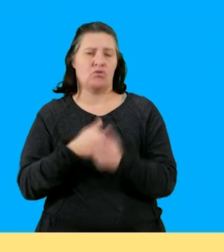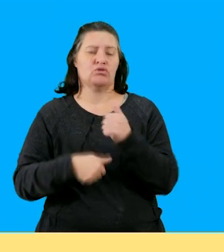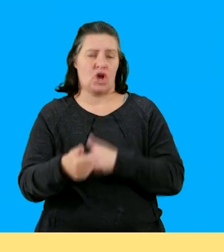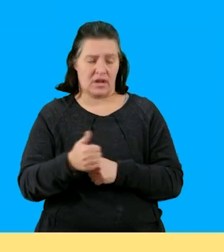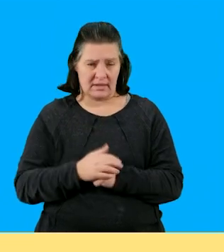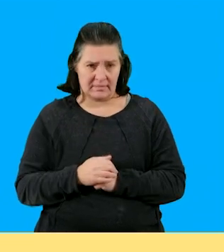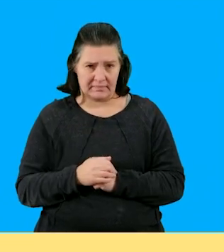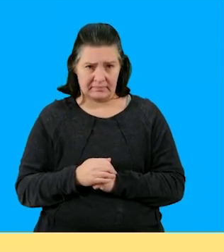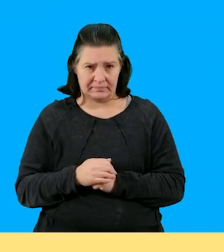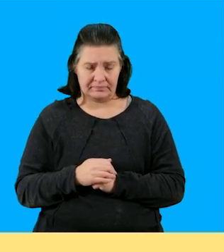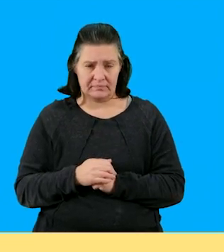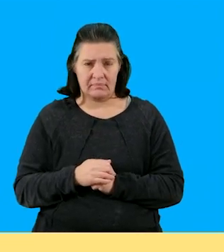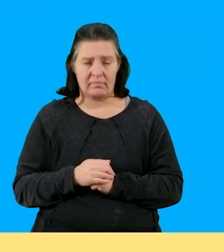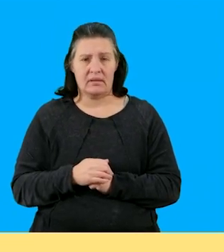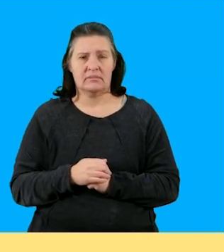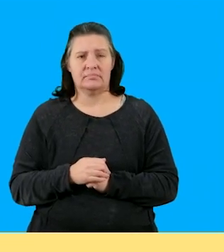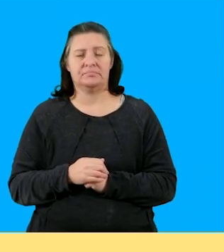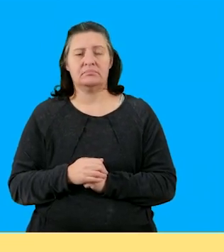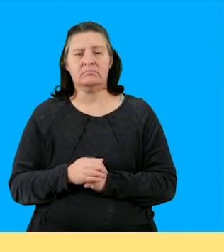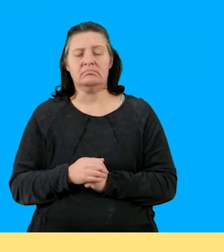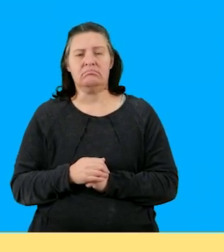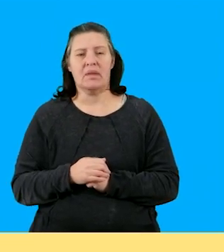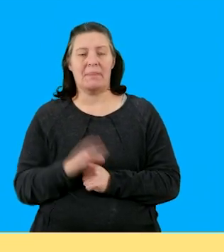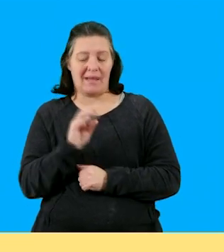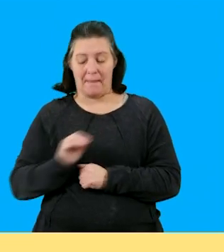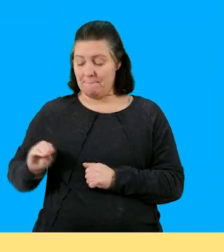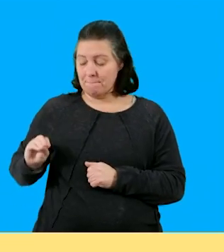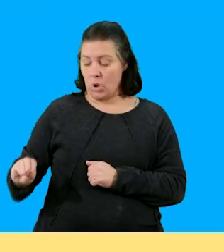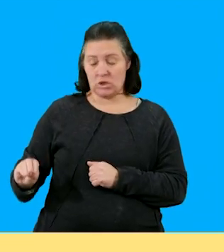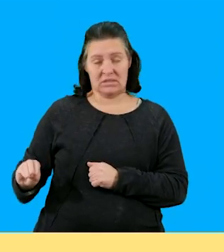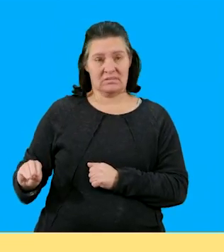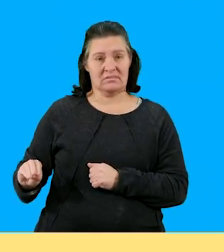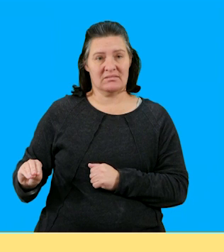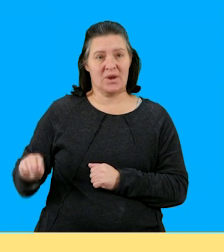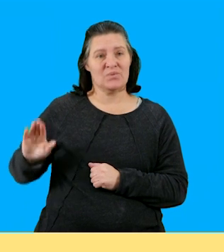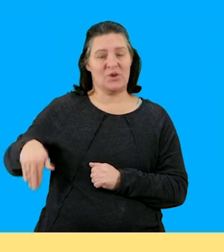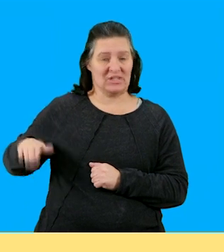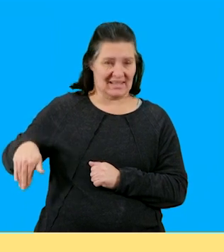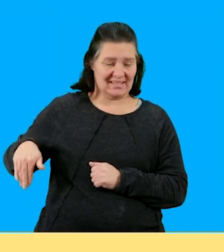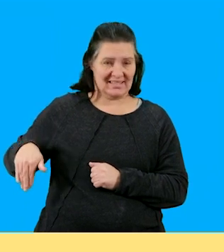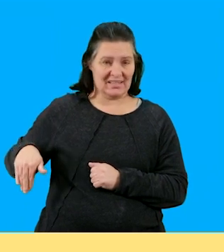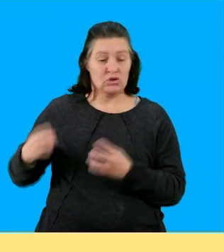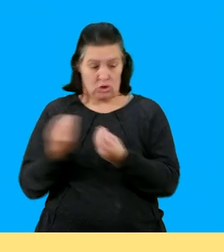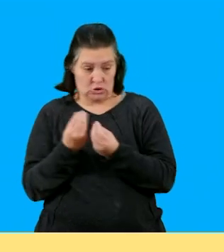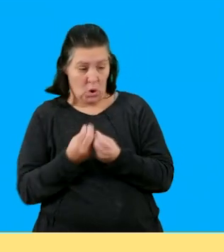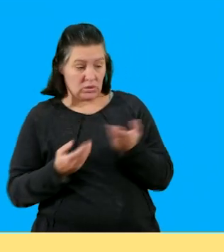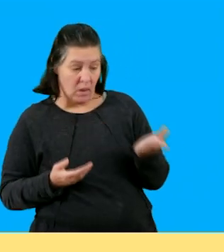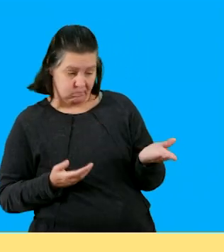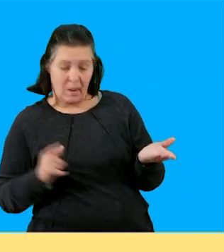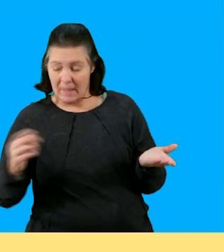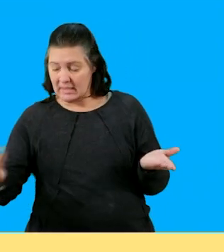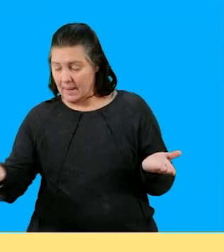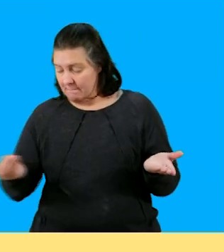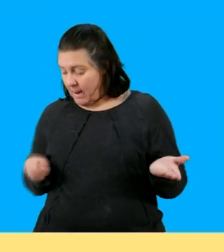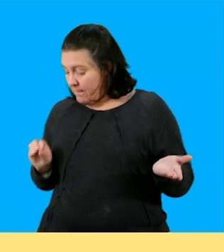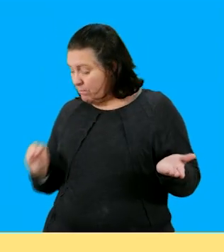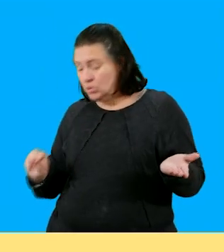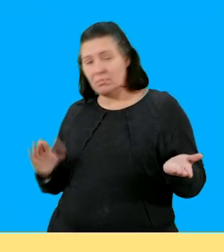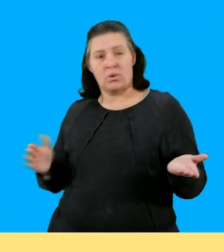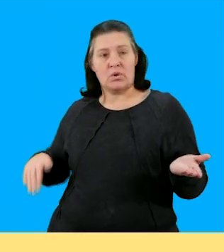We will also have what is called trading stock deficit. Now, when the physical stock